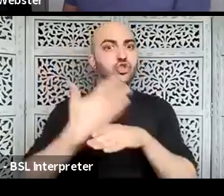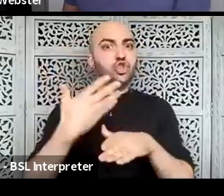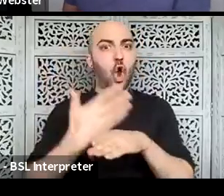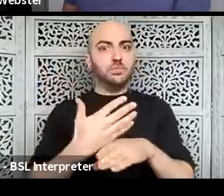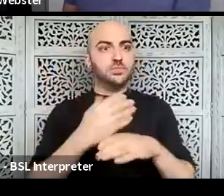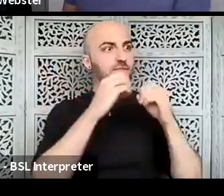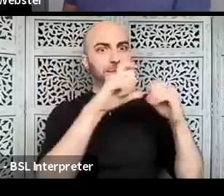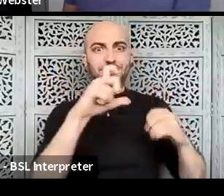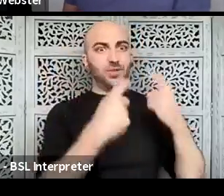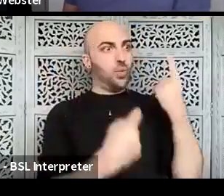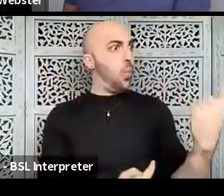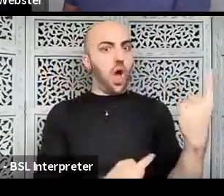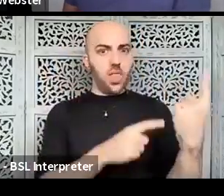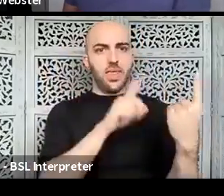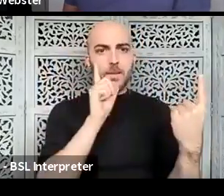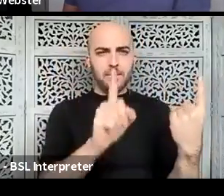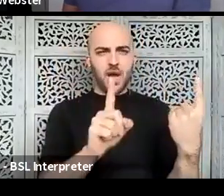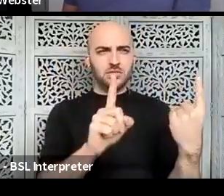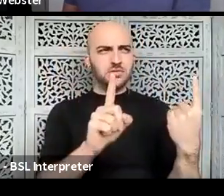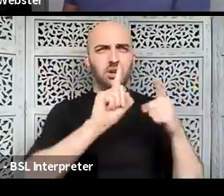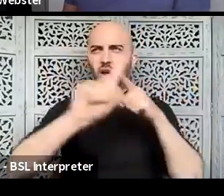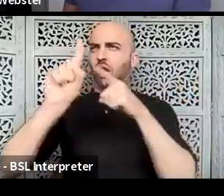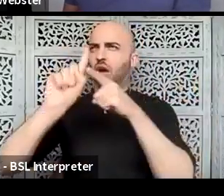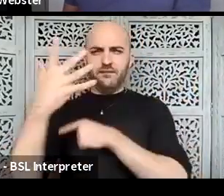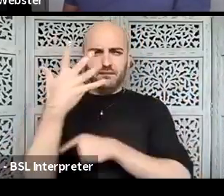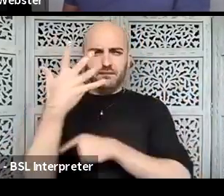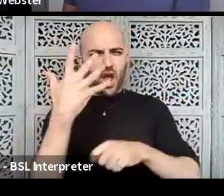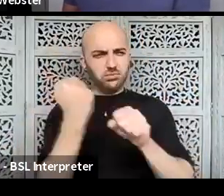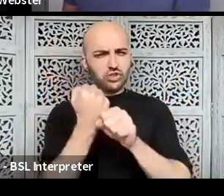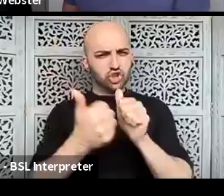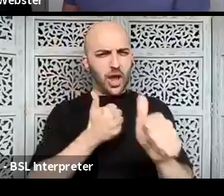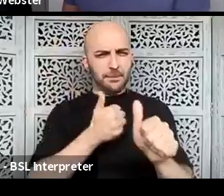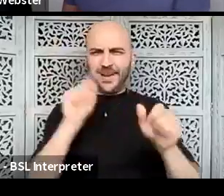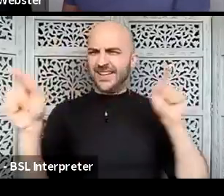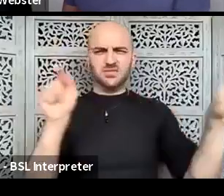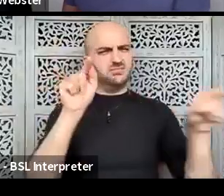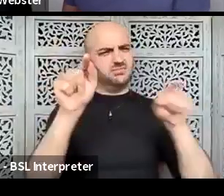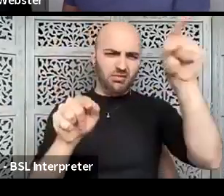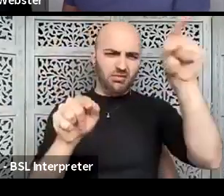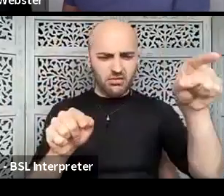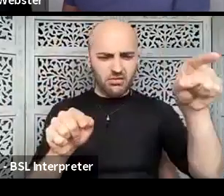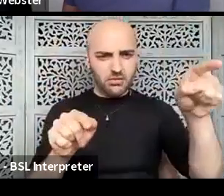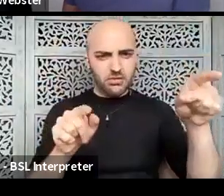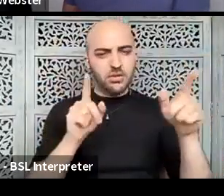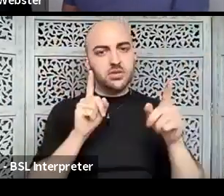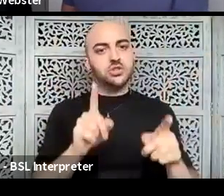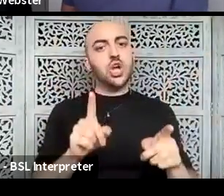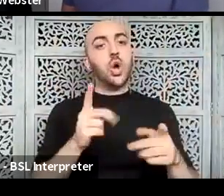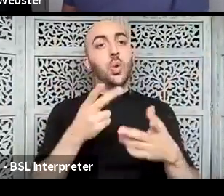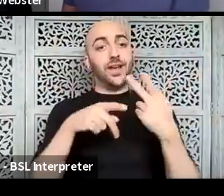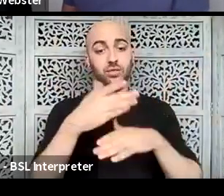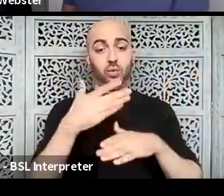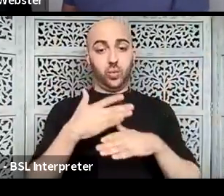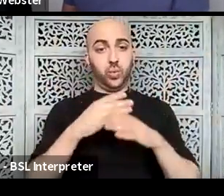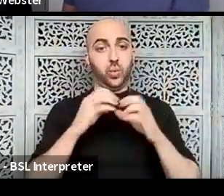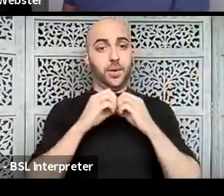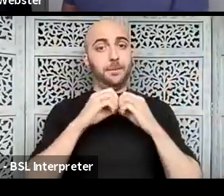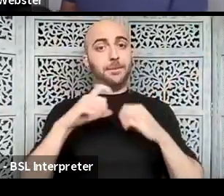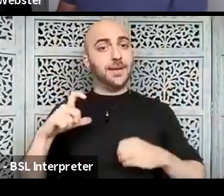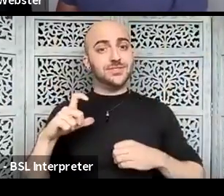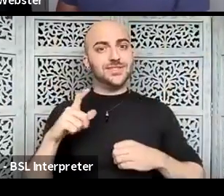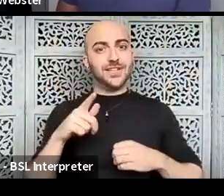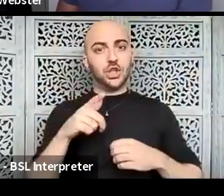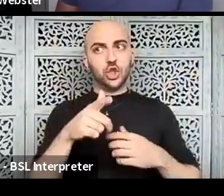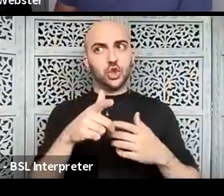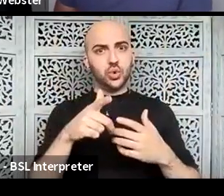One, but for 5 different production companies. So surely if you're the BBC, you want to sort of take an